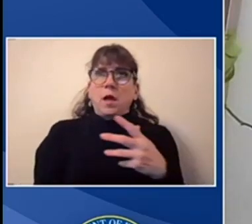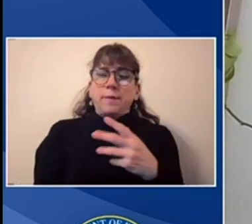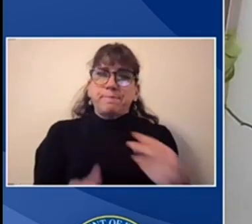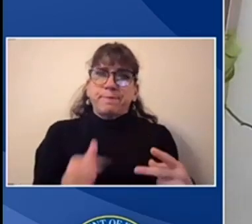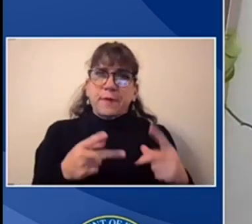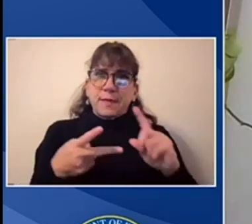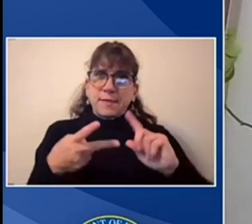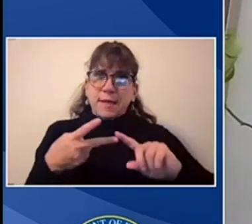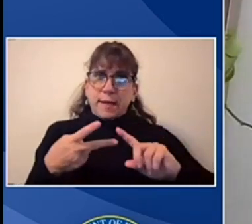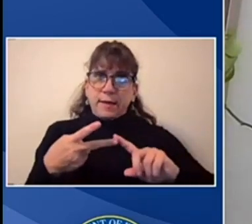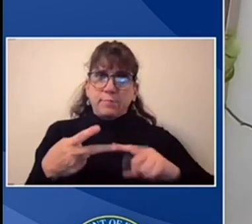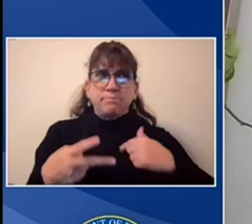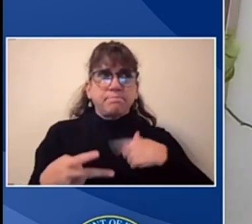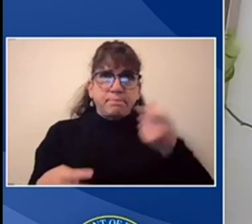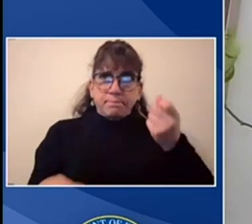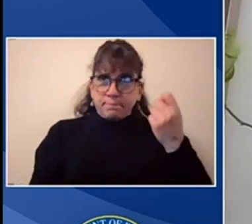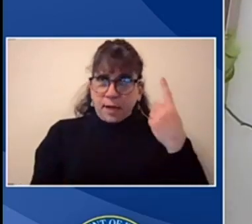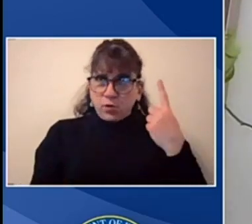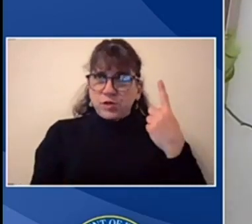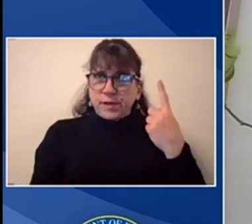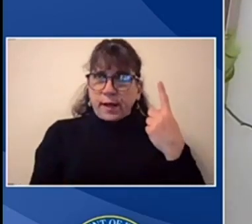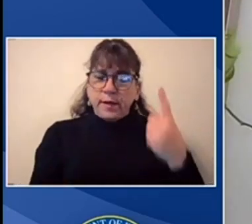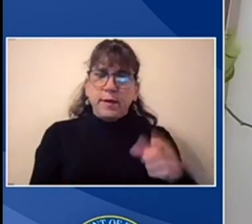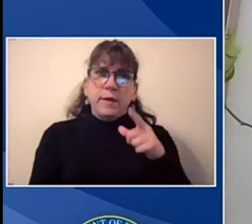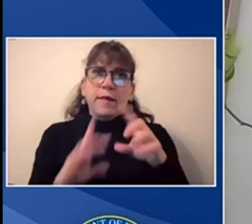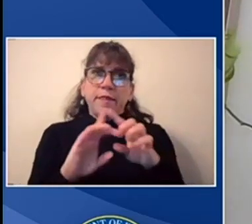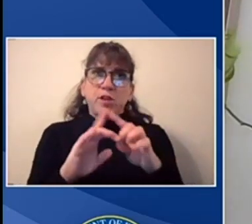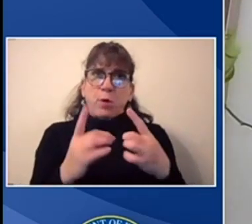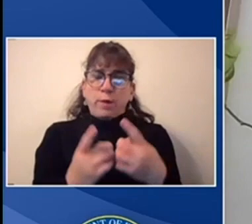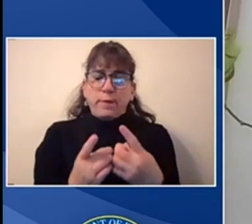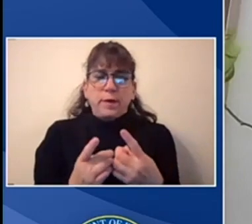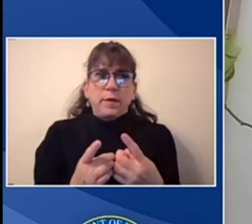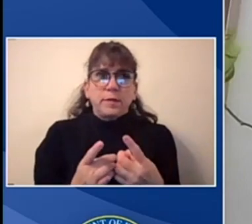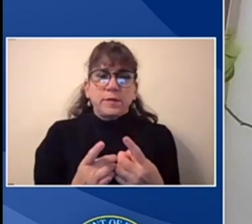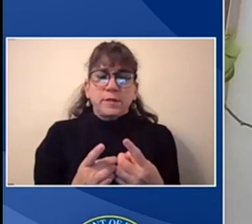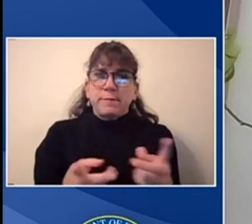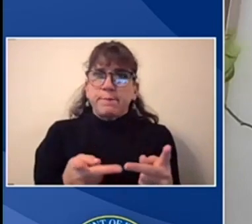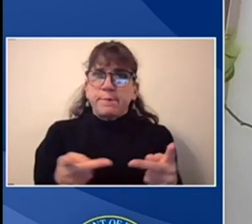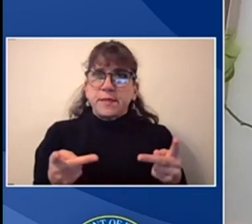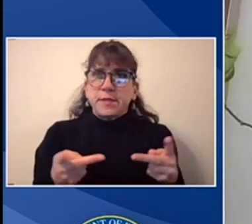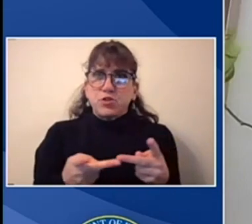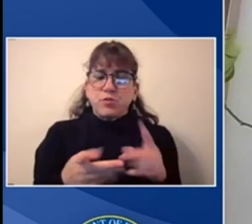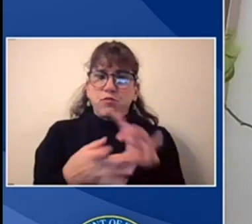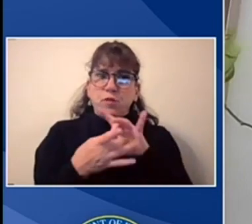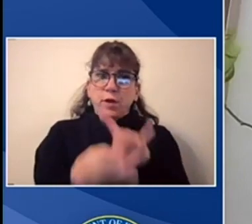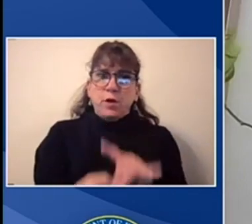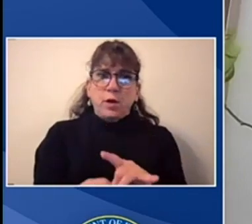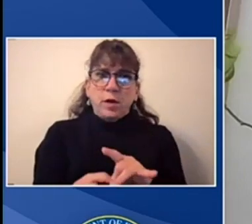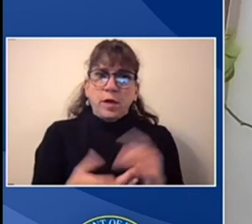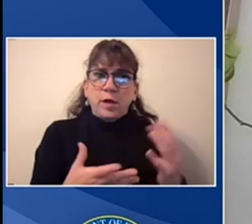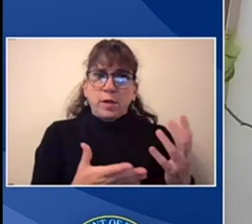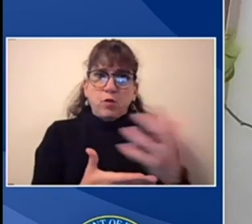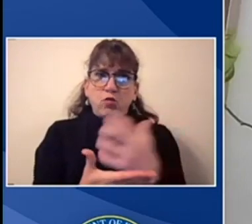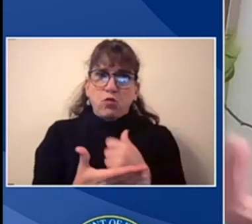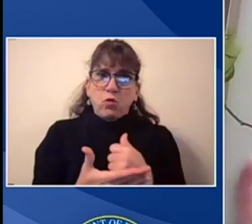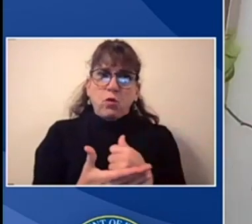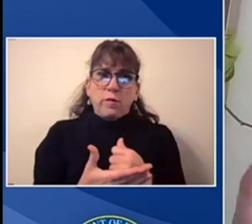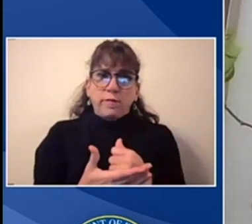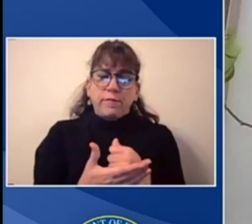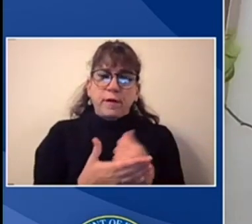Second, I understand the department's position regarding the accrual of in-school interest